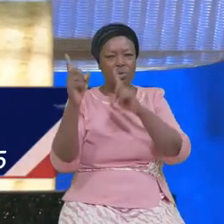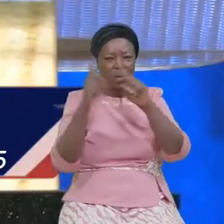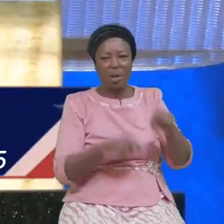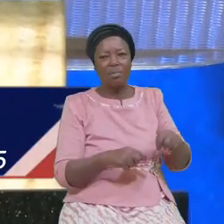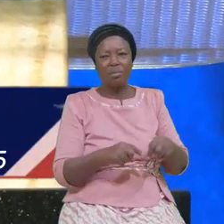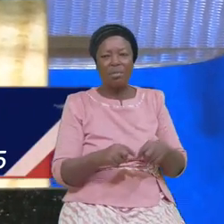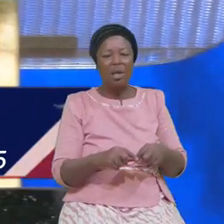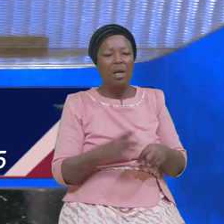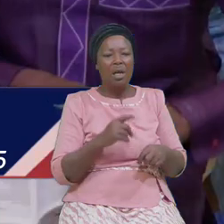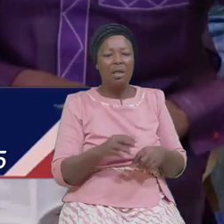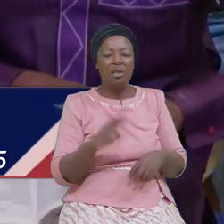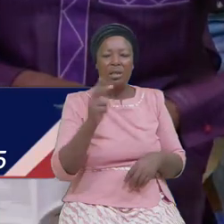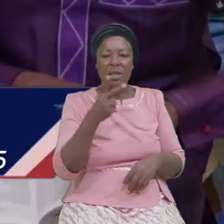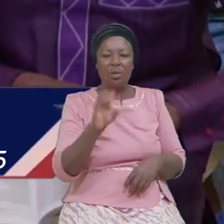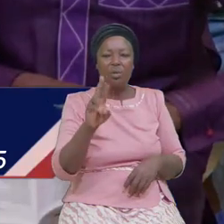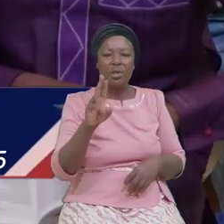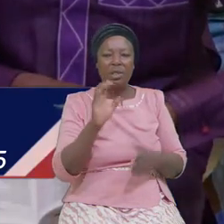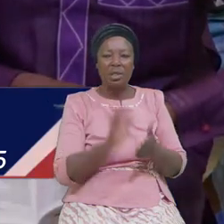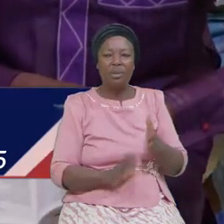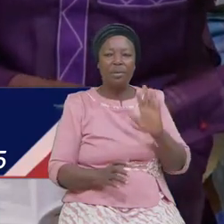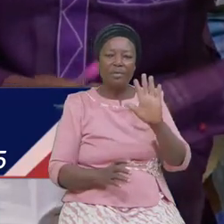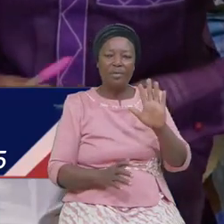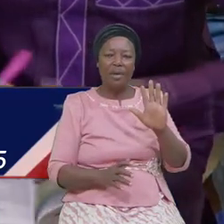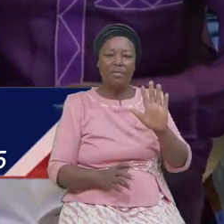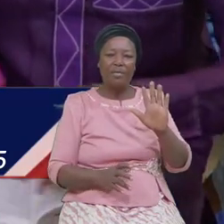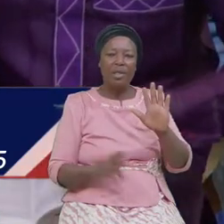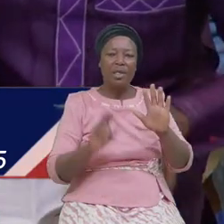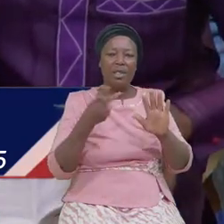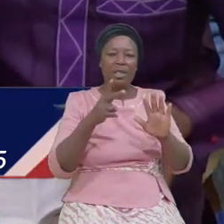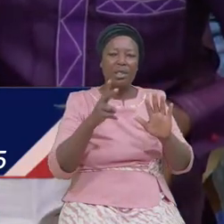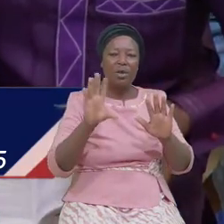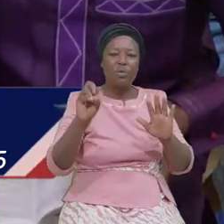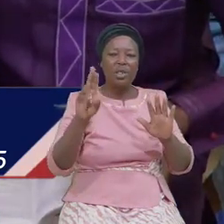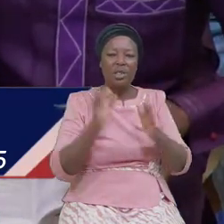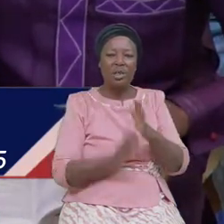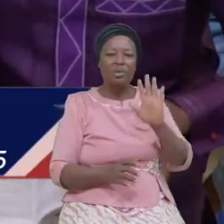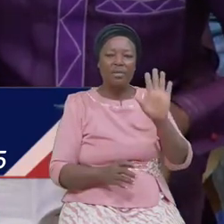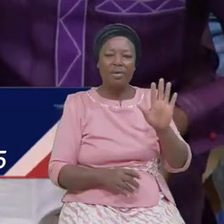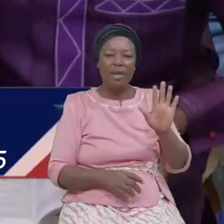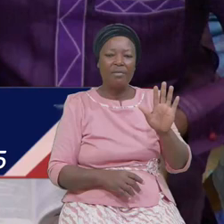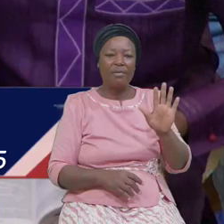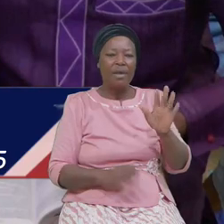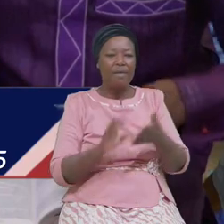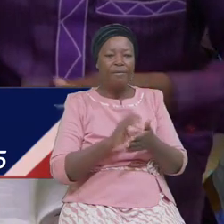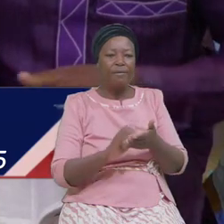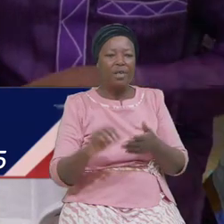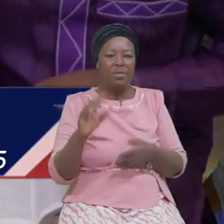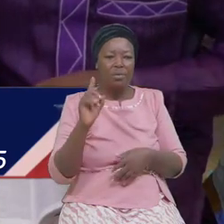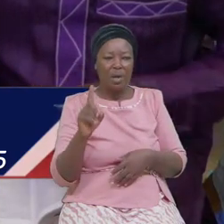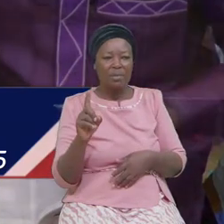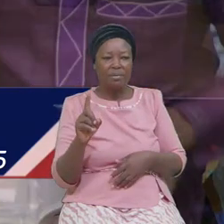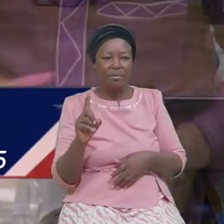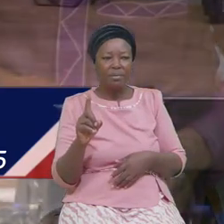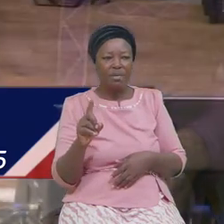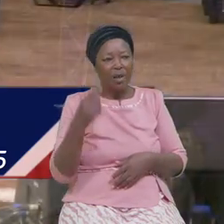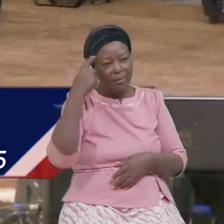Second Corinthians chapter 5. In Second Corinthians chapter 5, reading from verse 1,